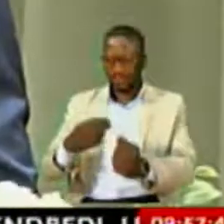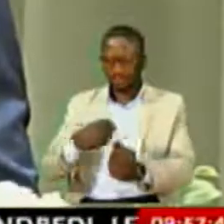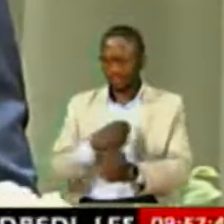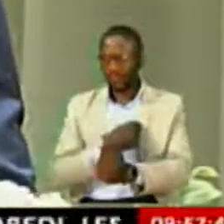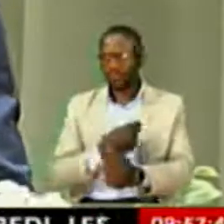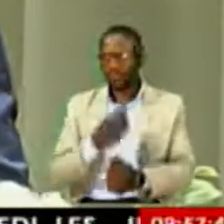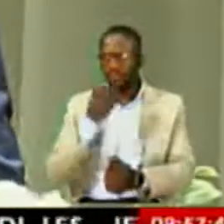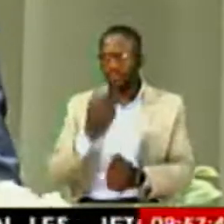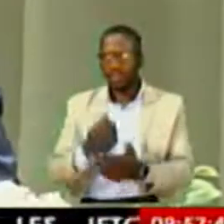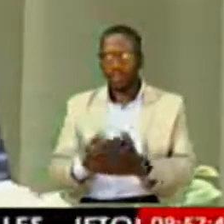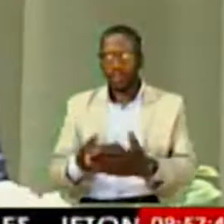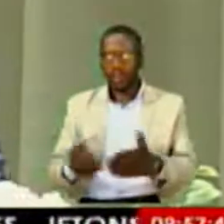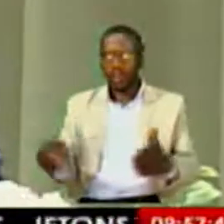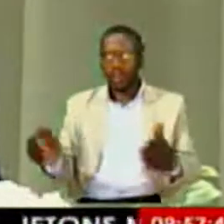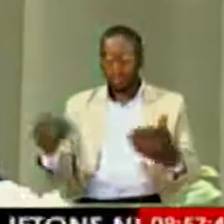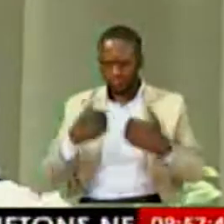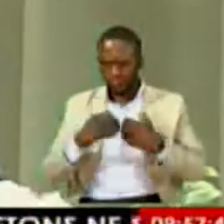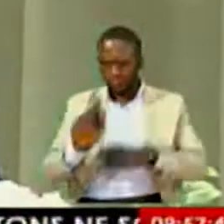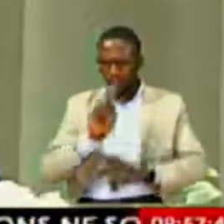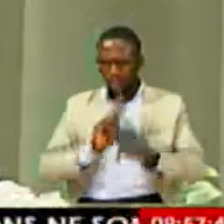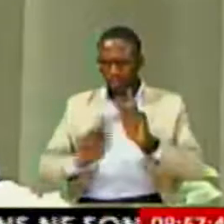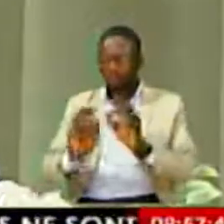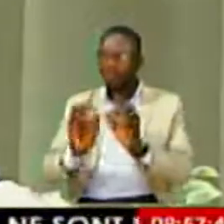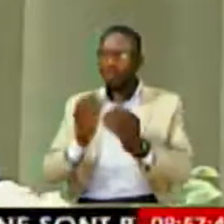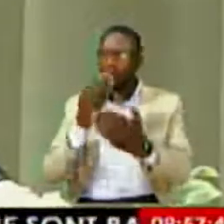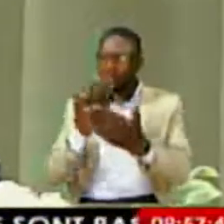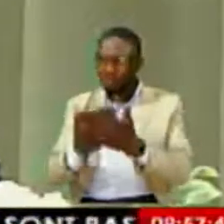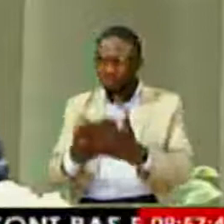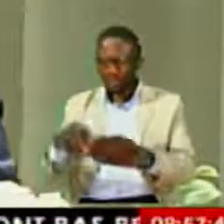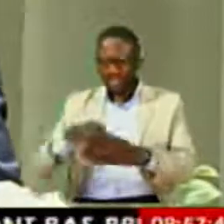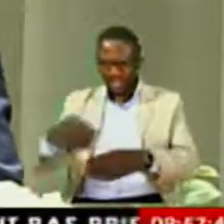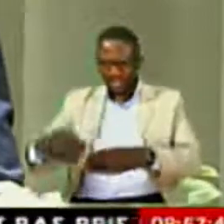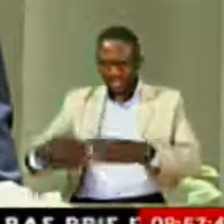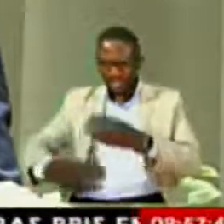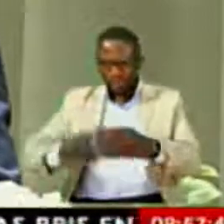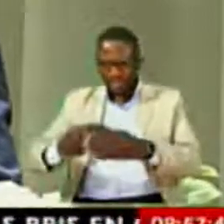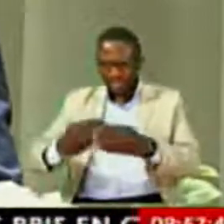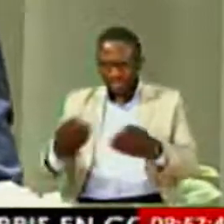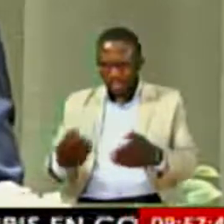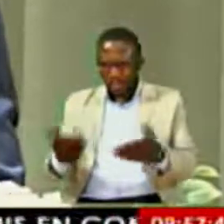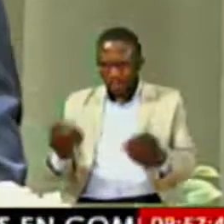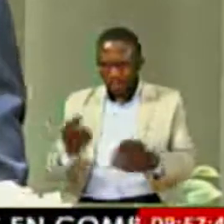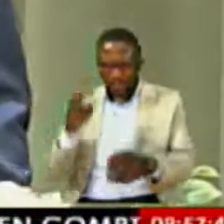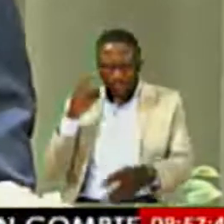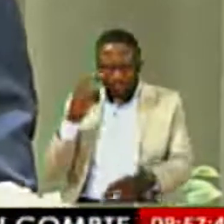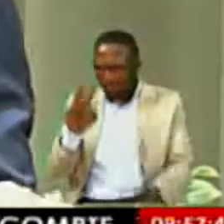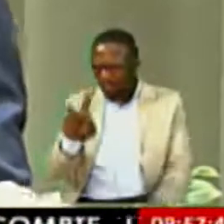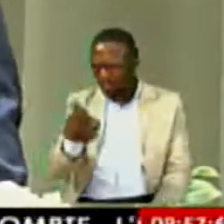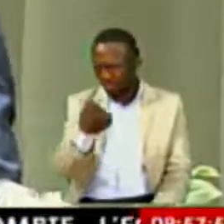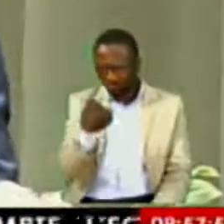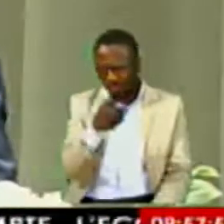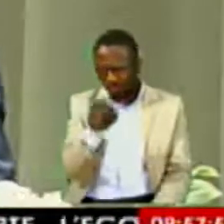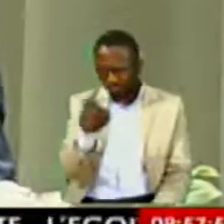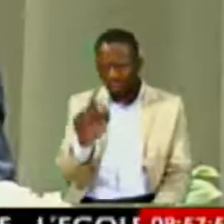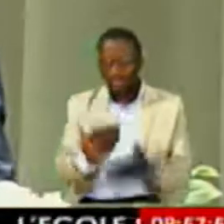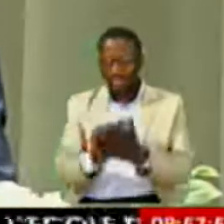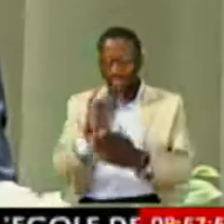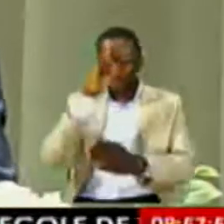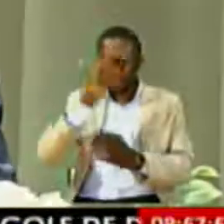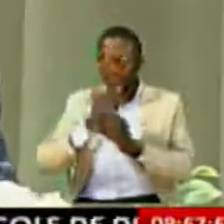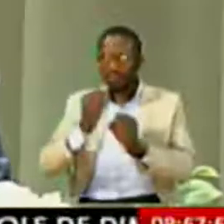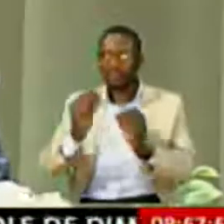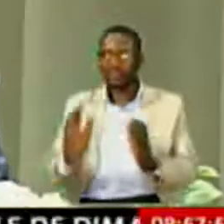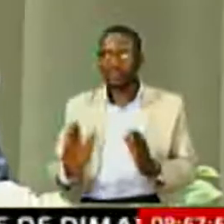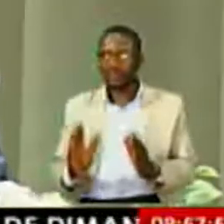gens dans ce monde. They are good people in this world. Quand vous les voyez, when you meet them, vous allez dire, you say, they are believers. Des